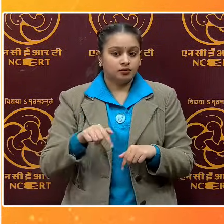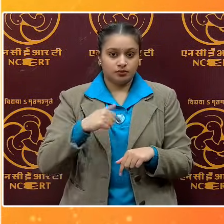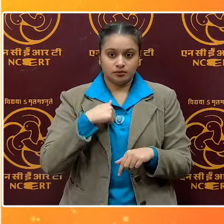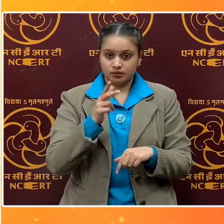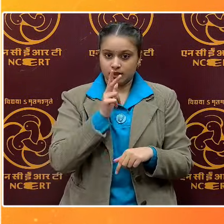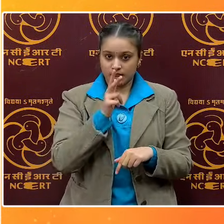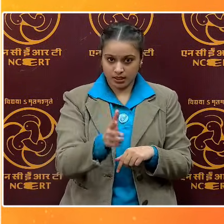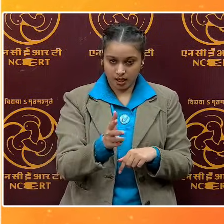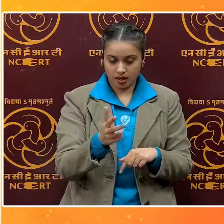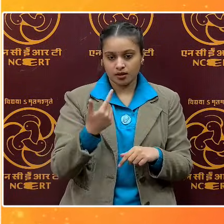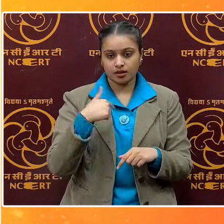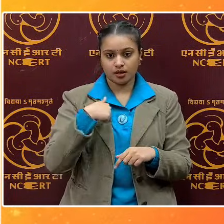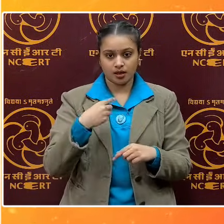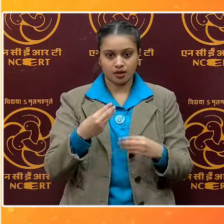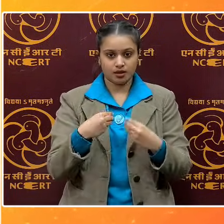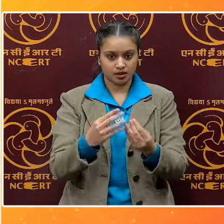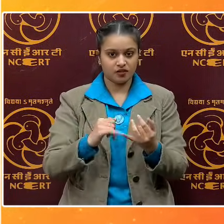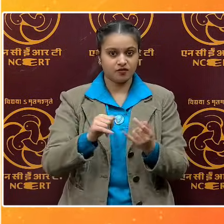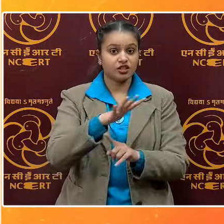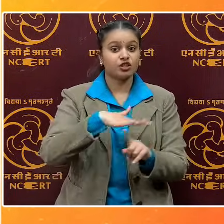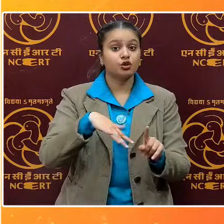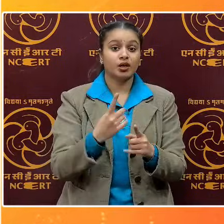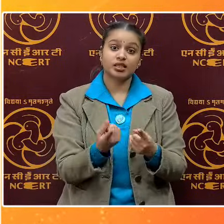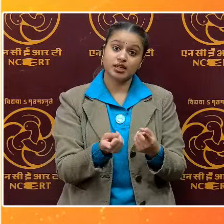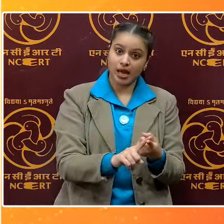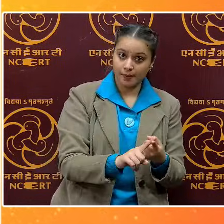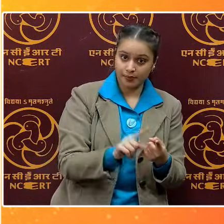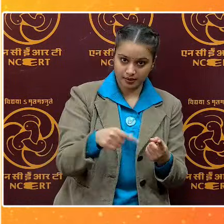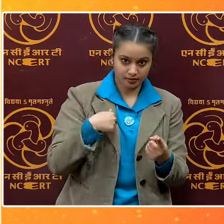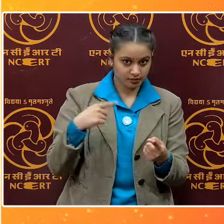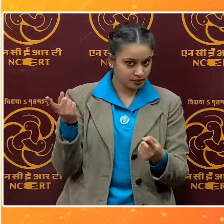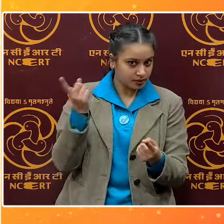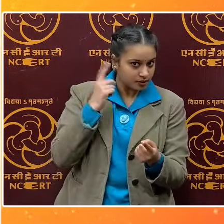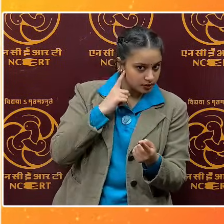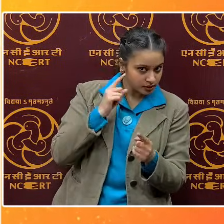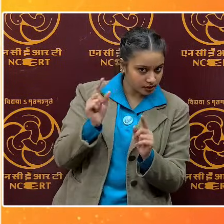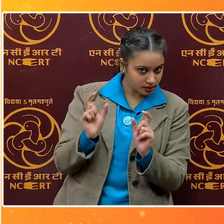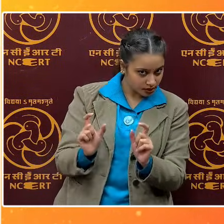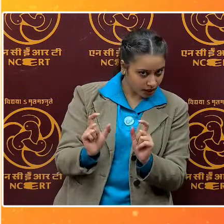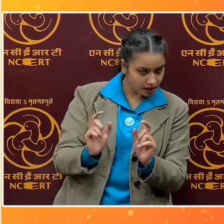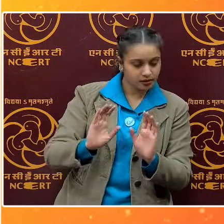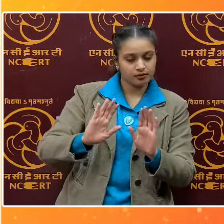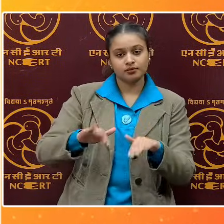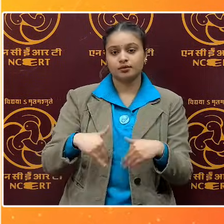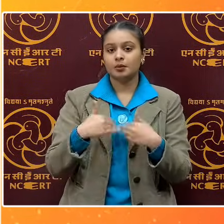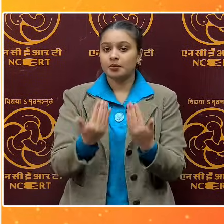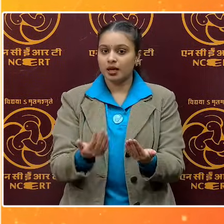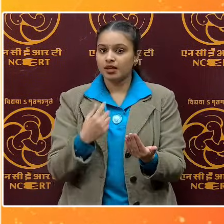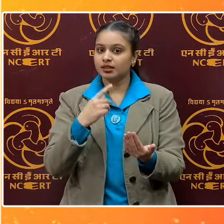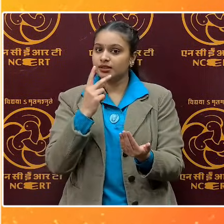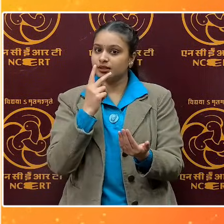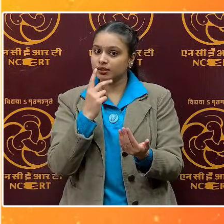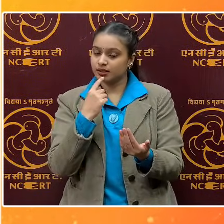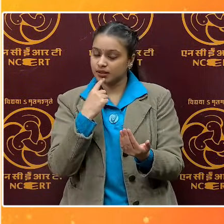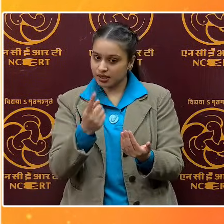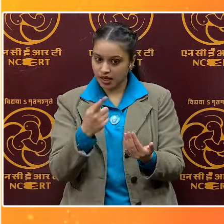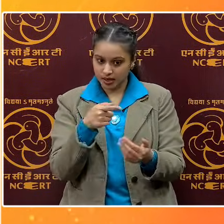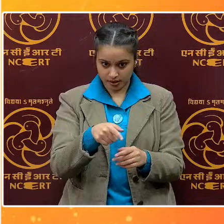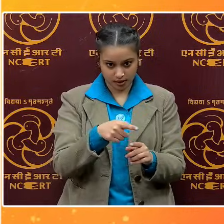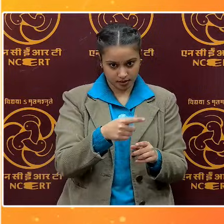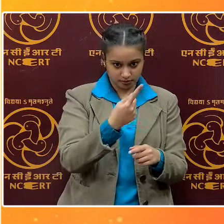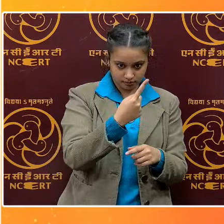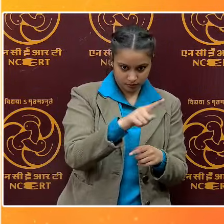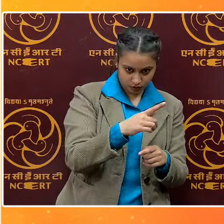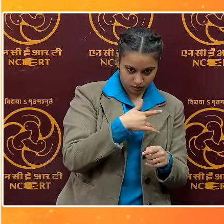saying that I'll be giving some situations, you have to listen carefully and say if it is a good habit or a bad habit.